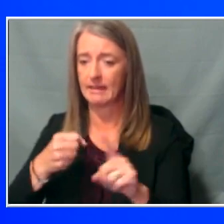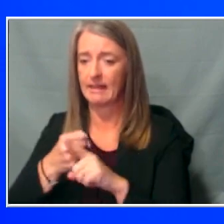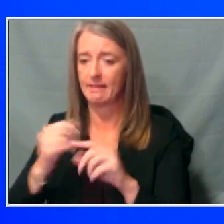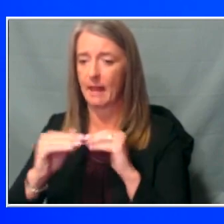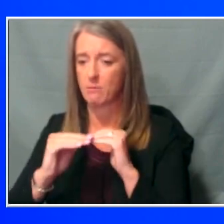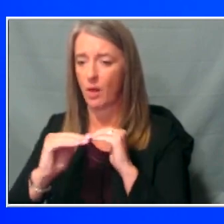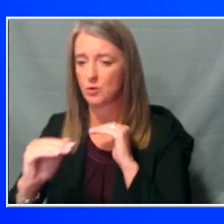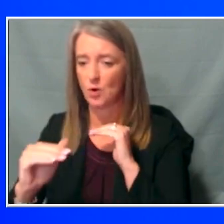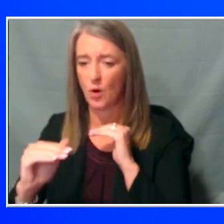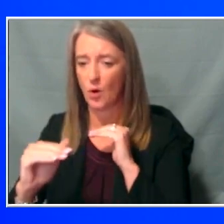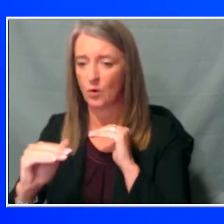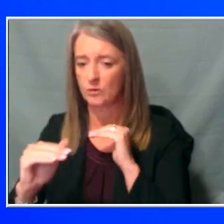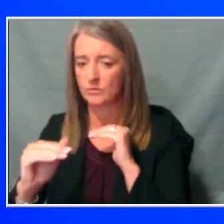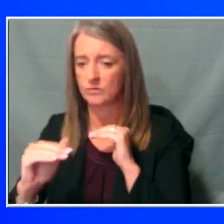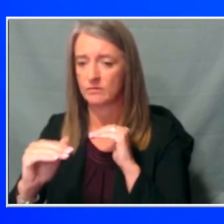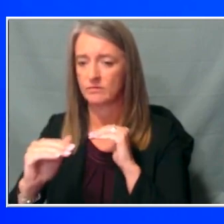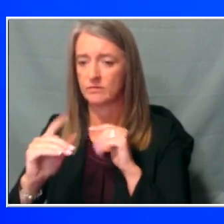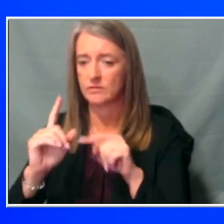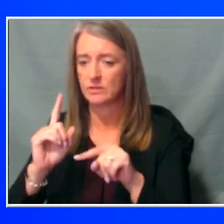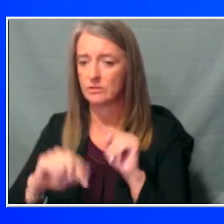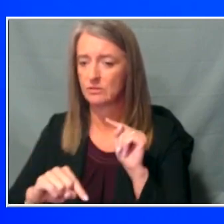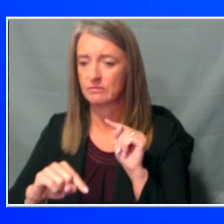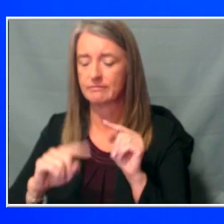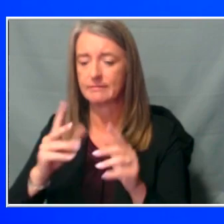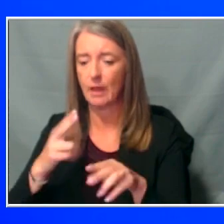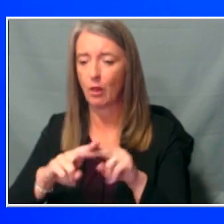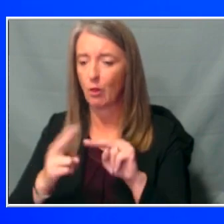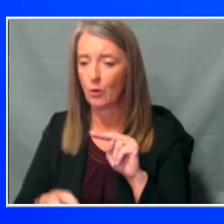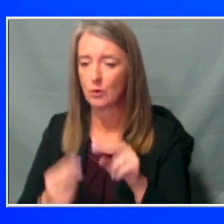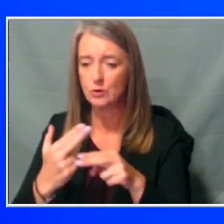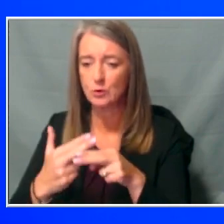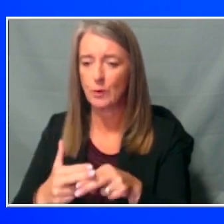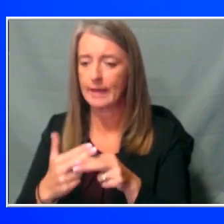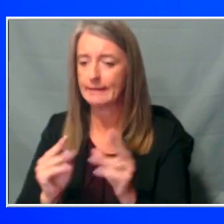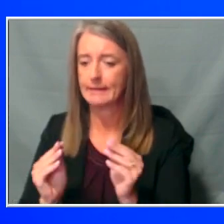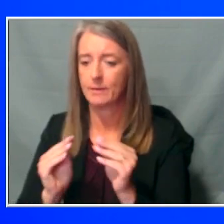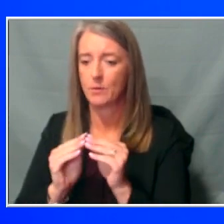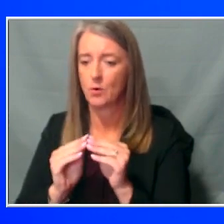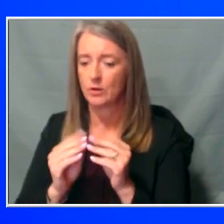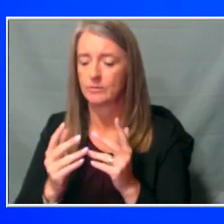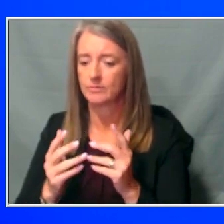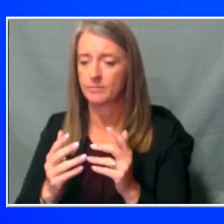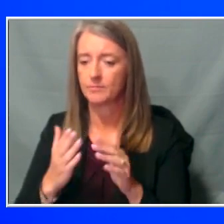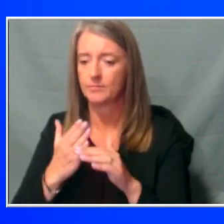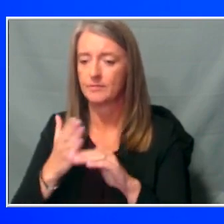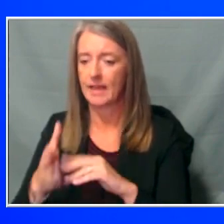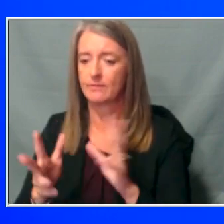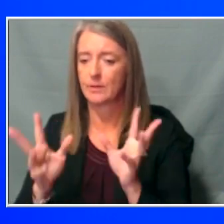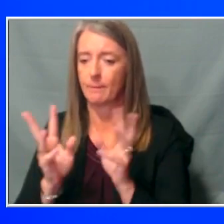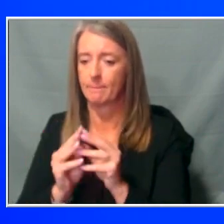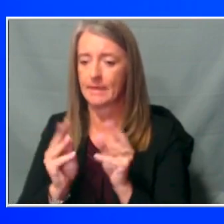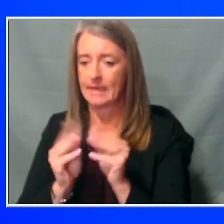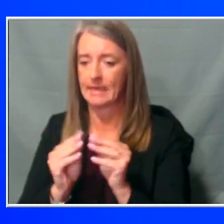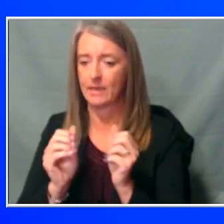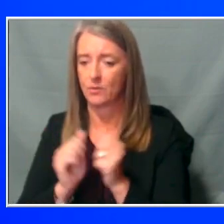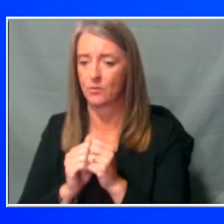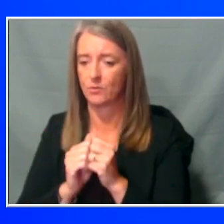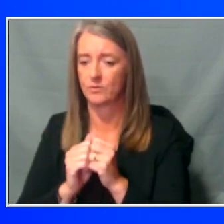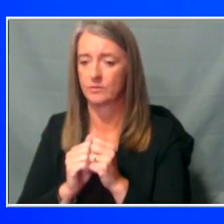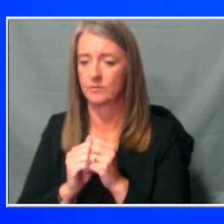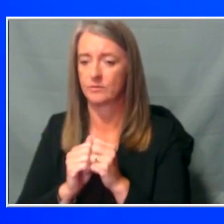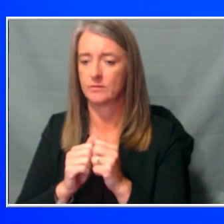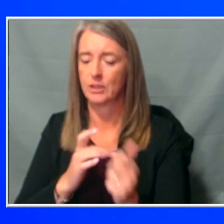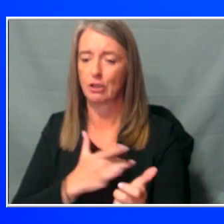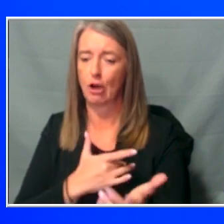where you just kind of like flatten out. You can't lose the weight anymore. And so after meeting with